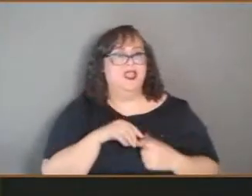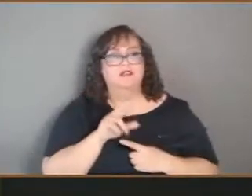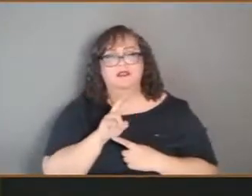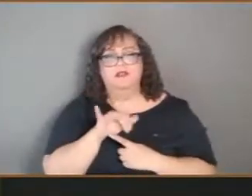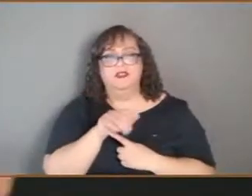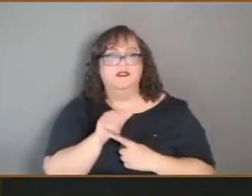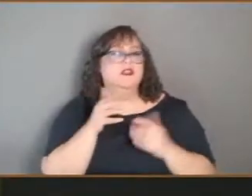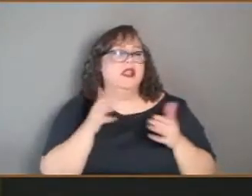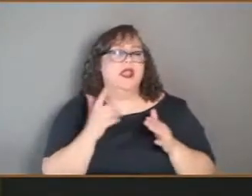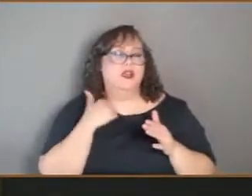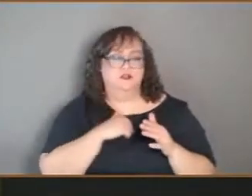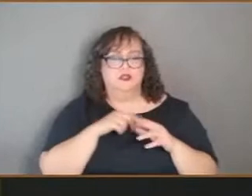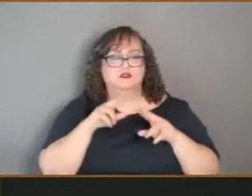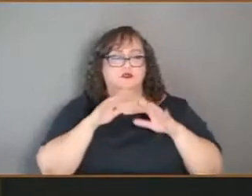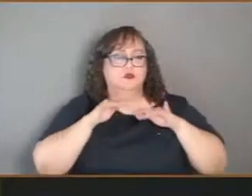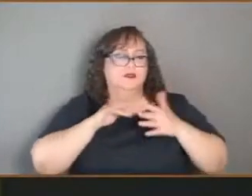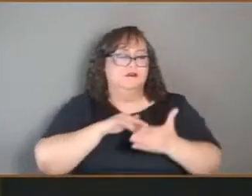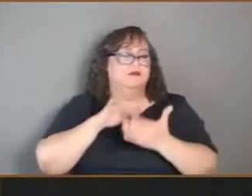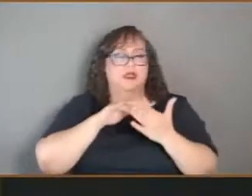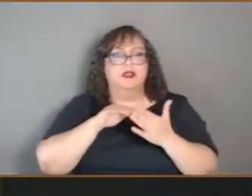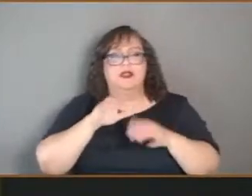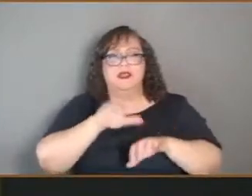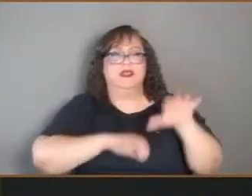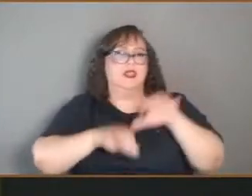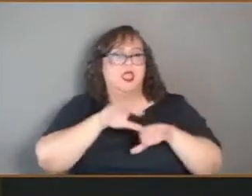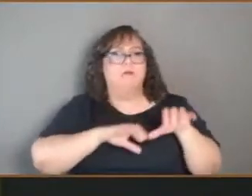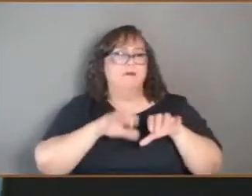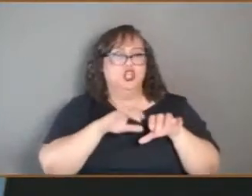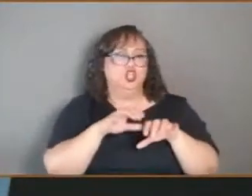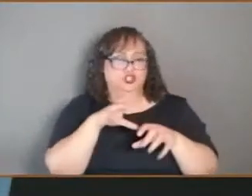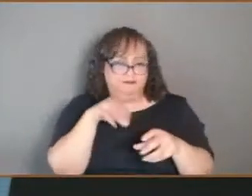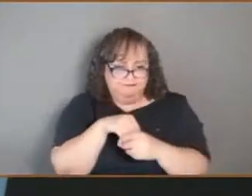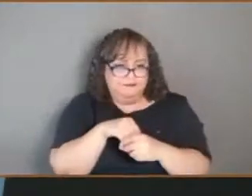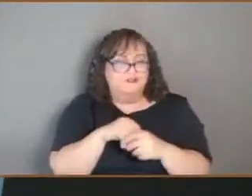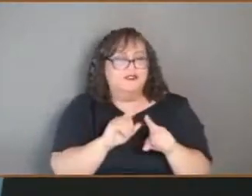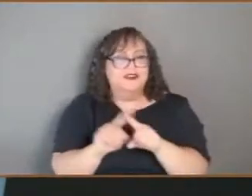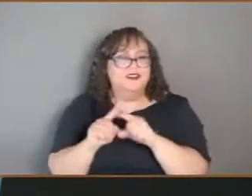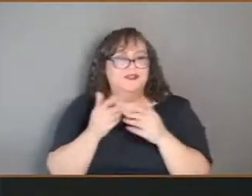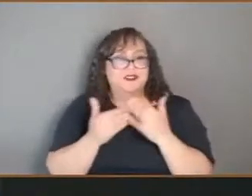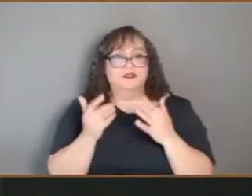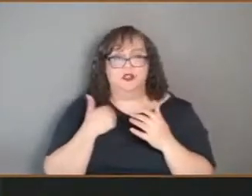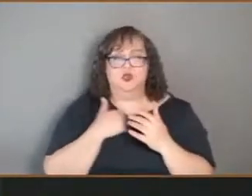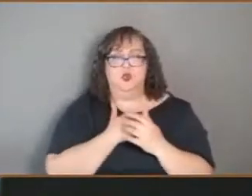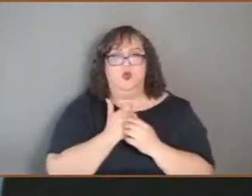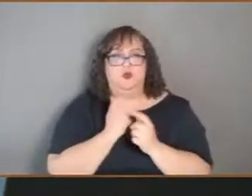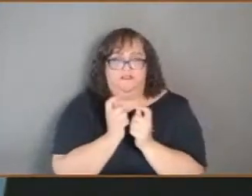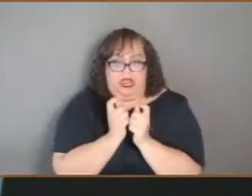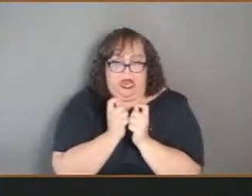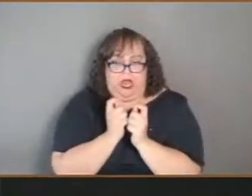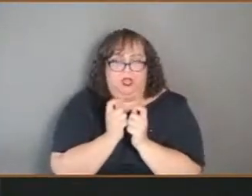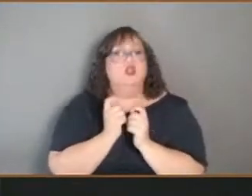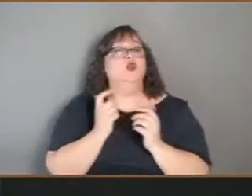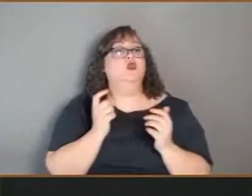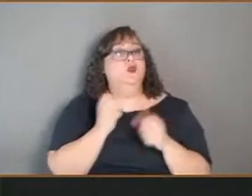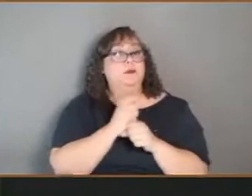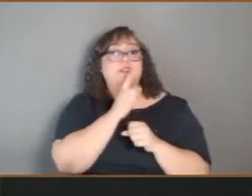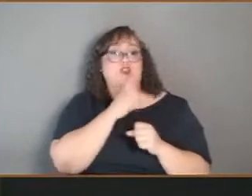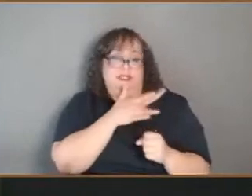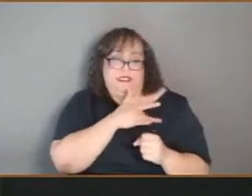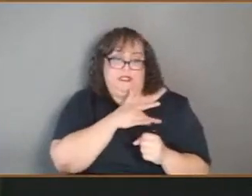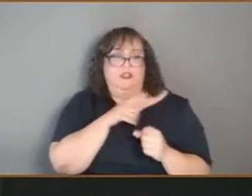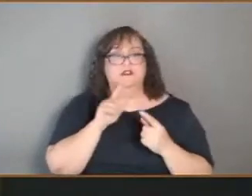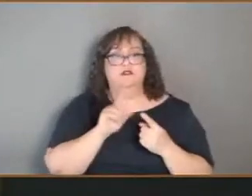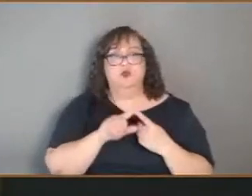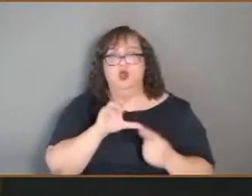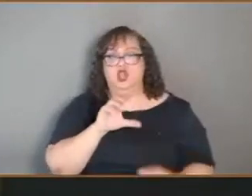signatures, the chemical footprints of different species, and so it's been tuned to be sensitive to the carbon band. So we will